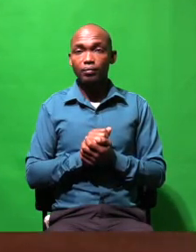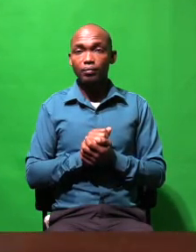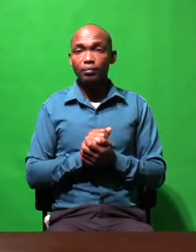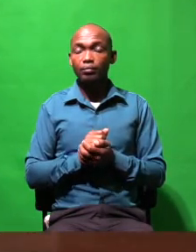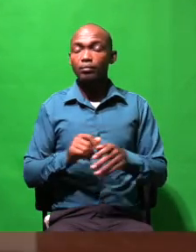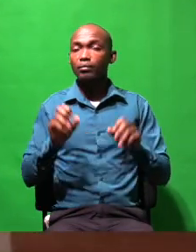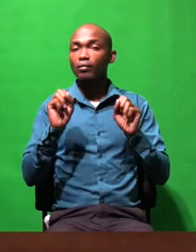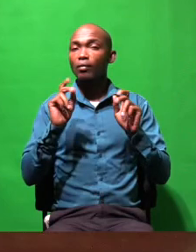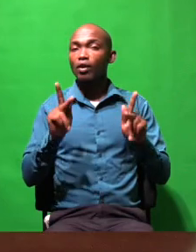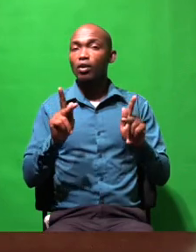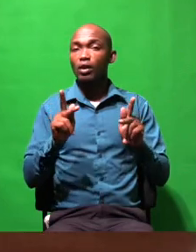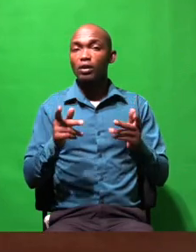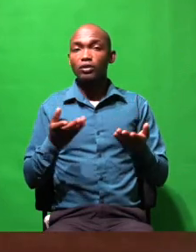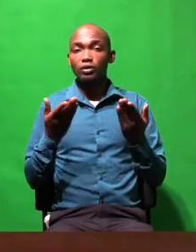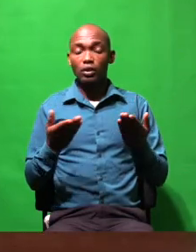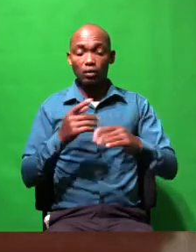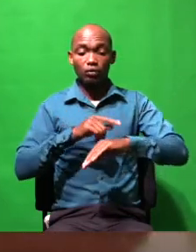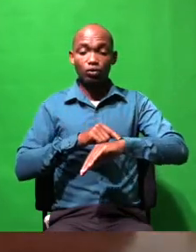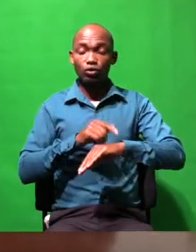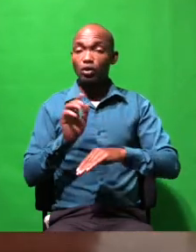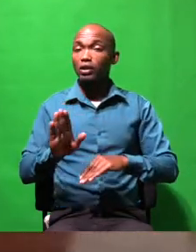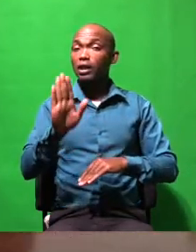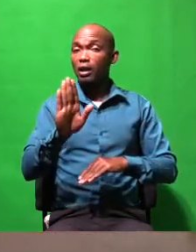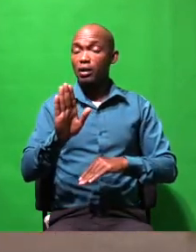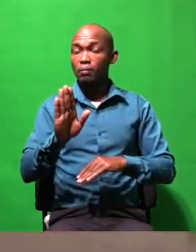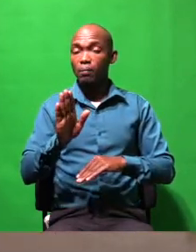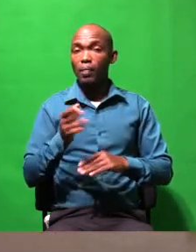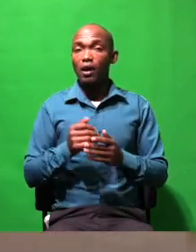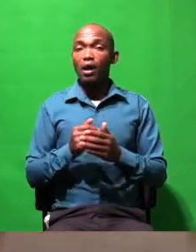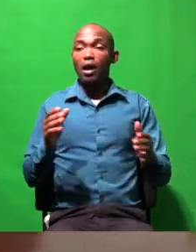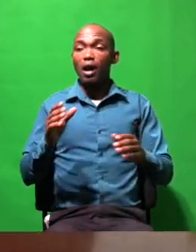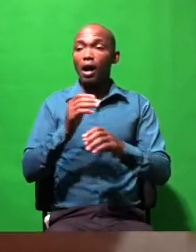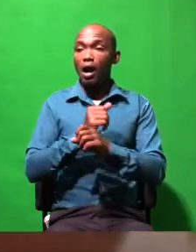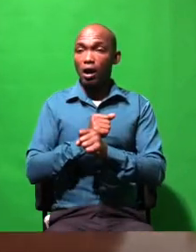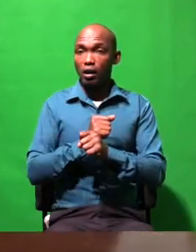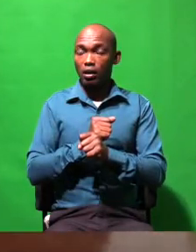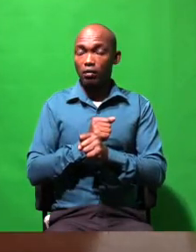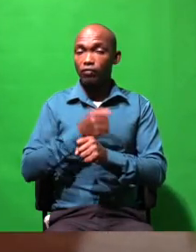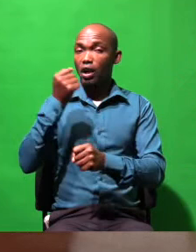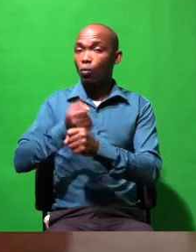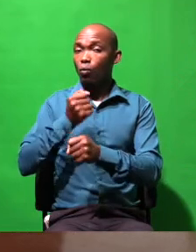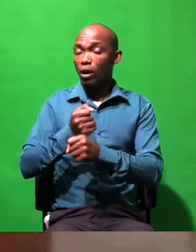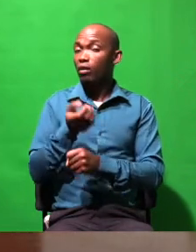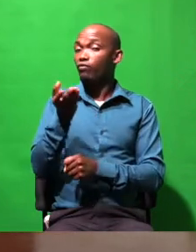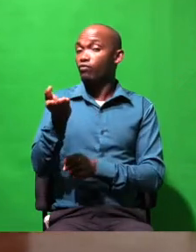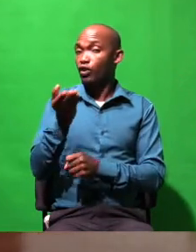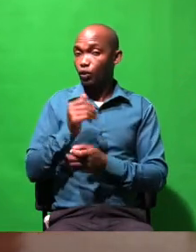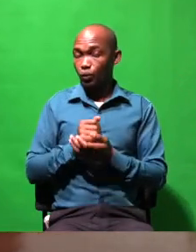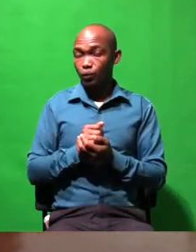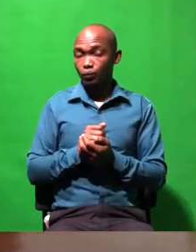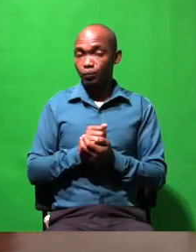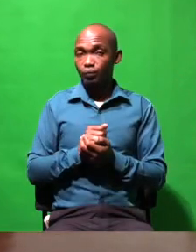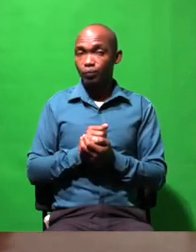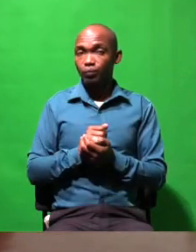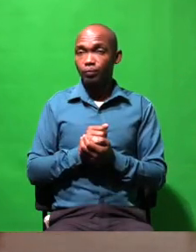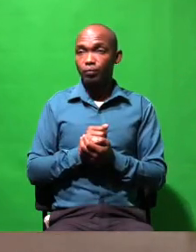Okay. So now is your time. I have a little task for you. I have a little